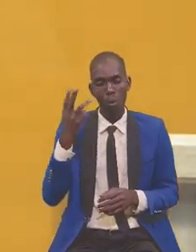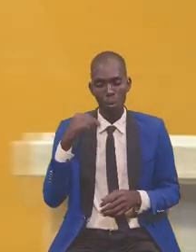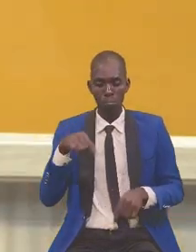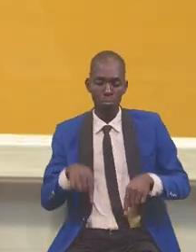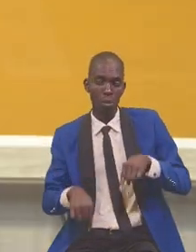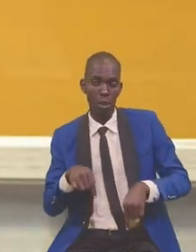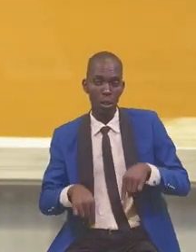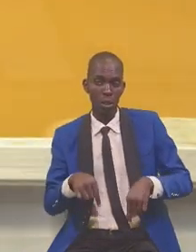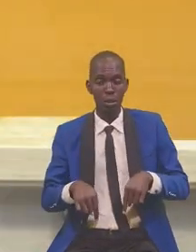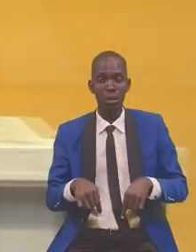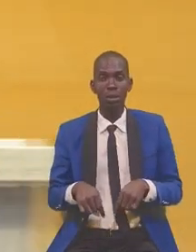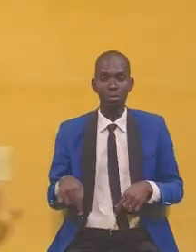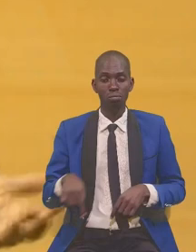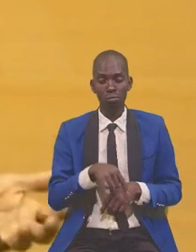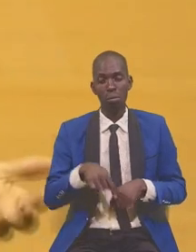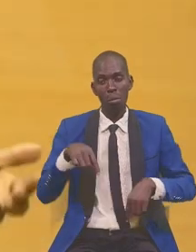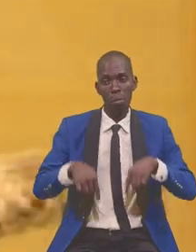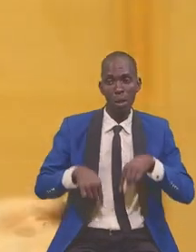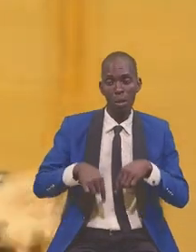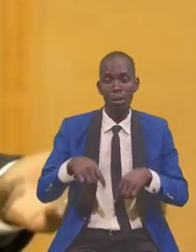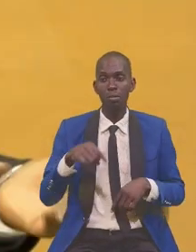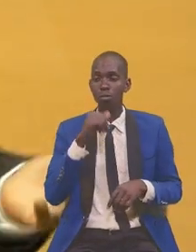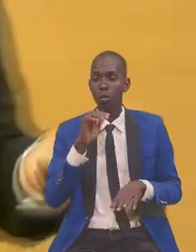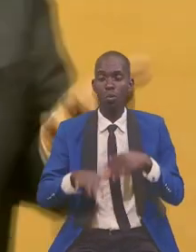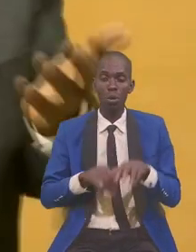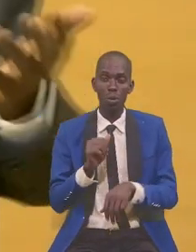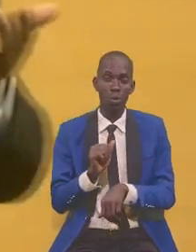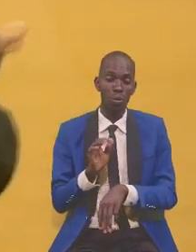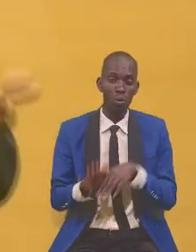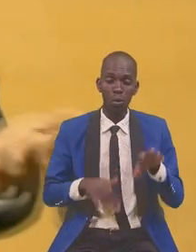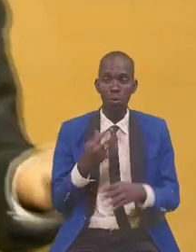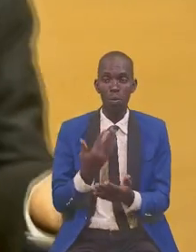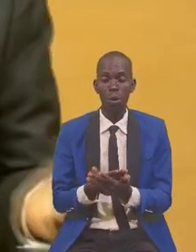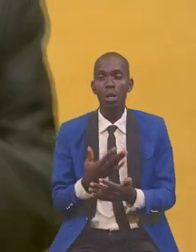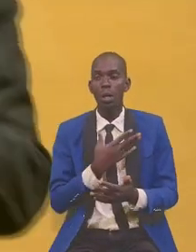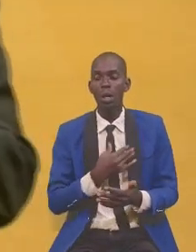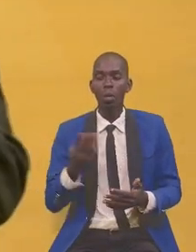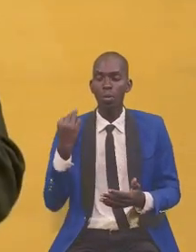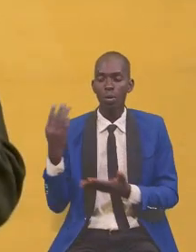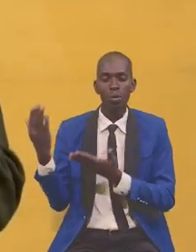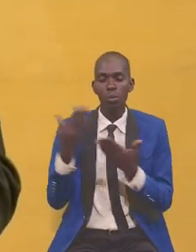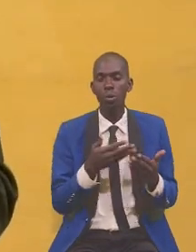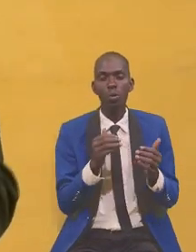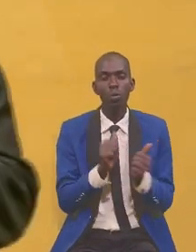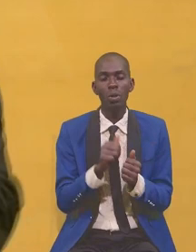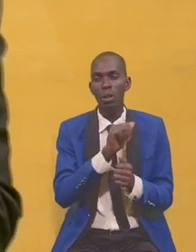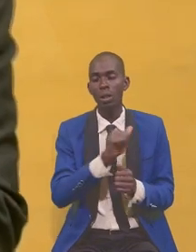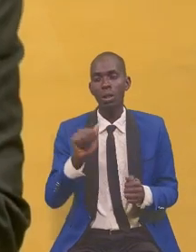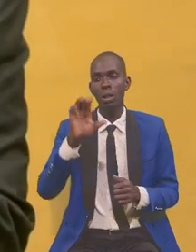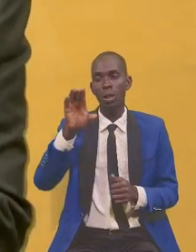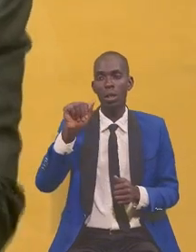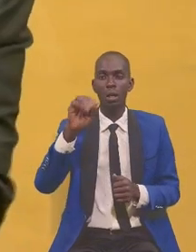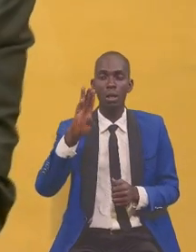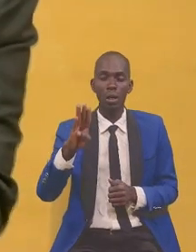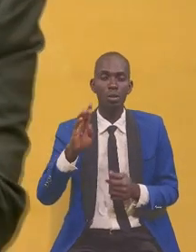was brought in a taxi to the, to Bagada on a Thursday. And we were